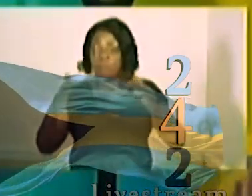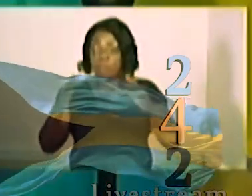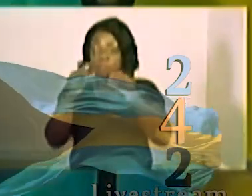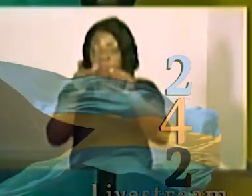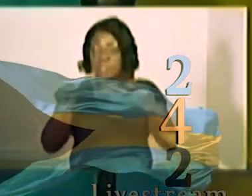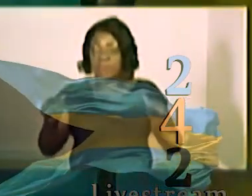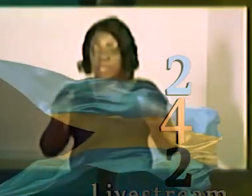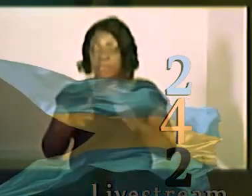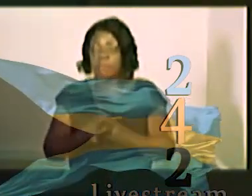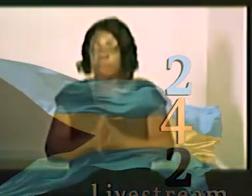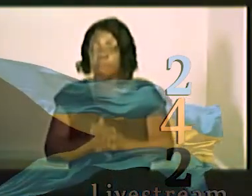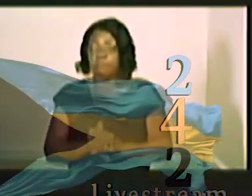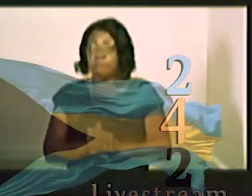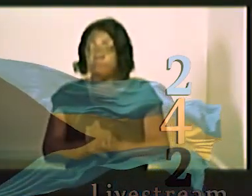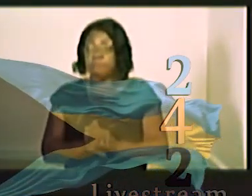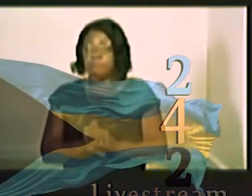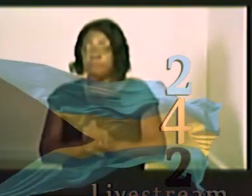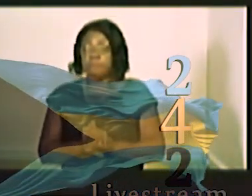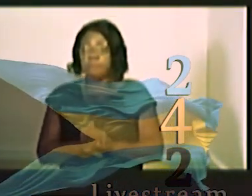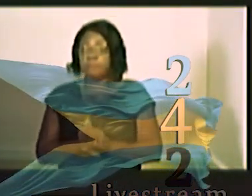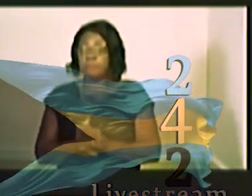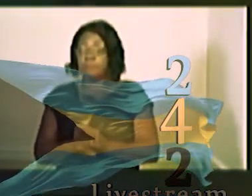Tyler Simonet.